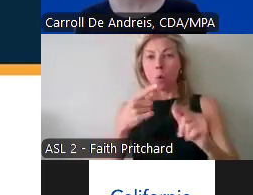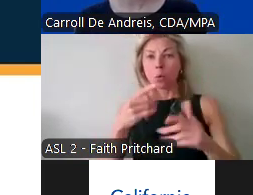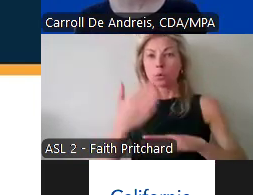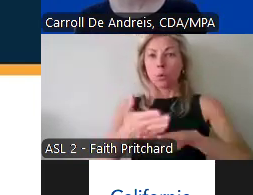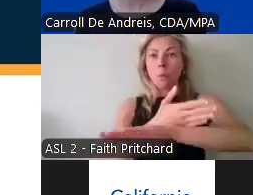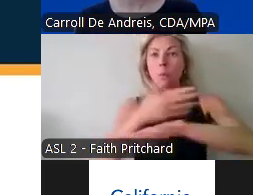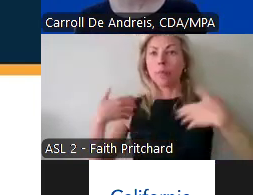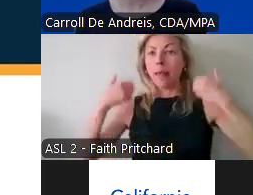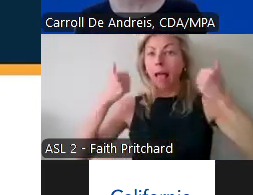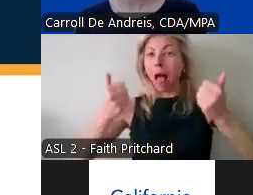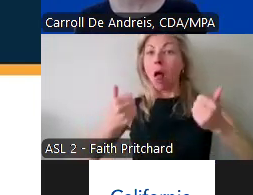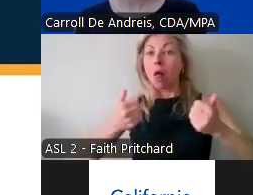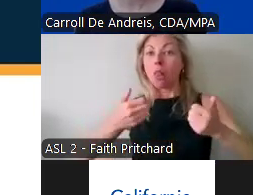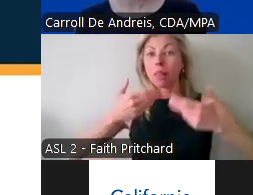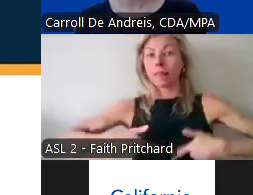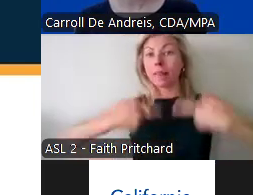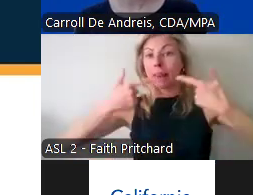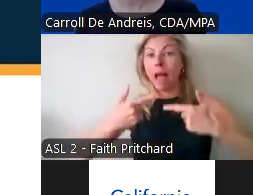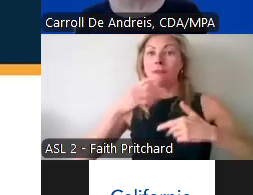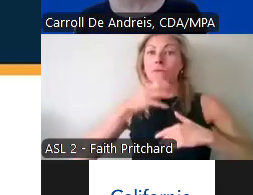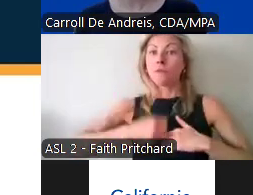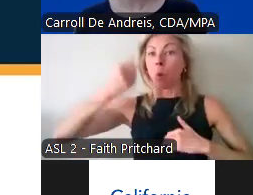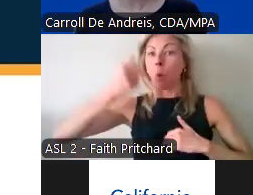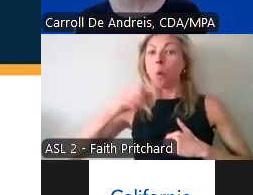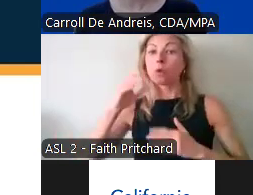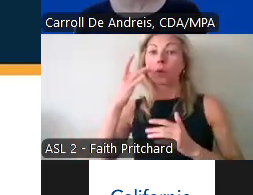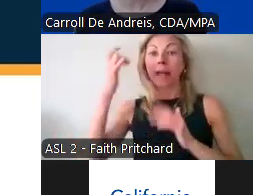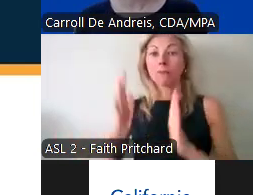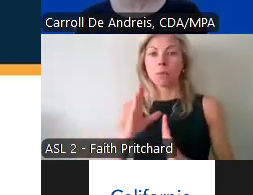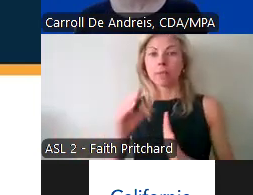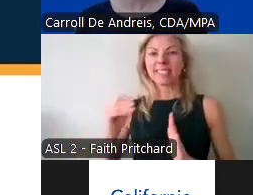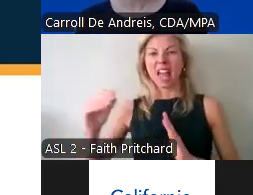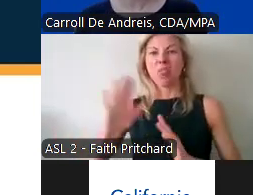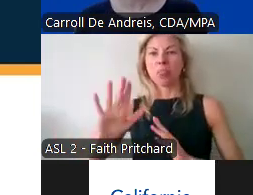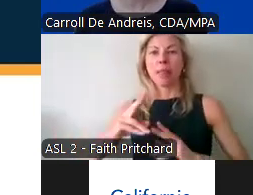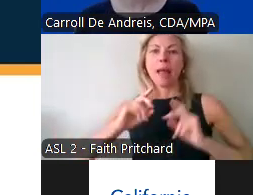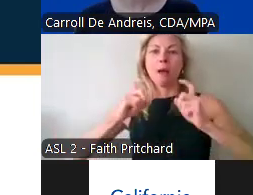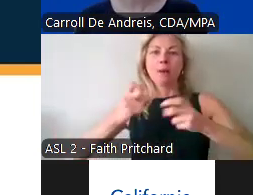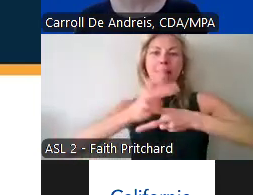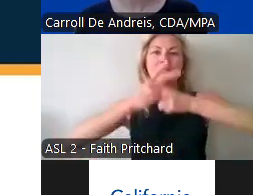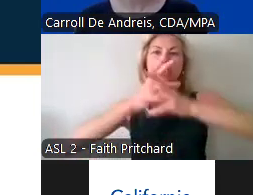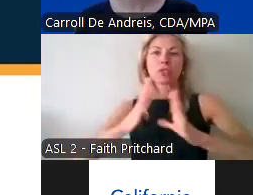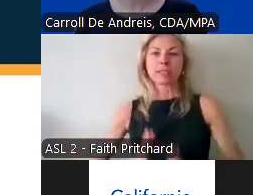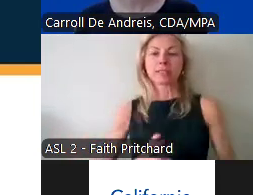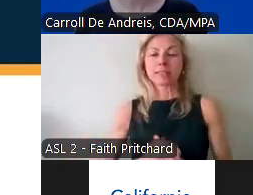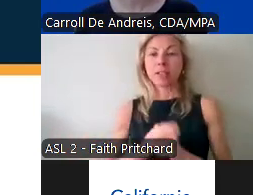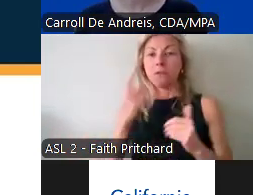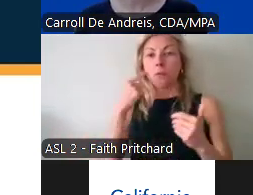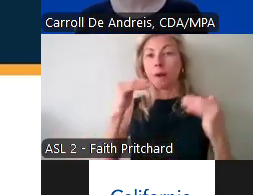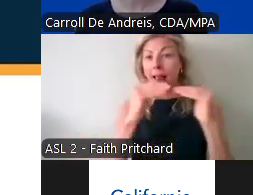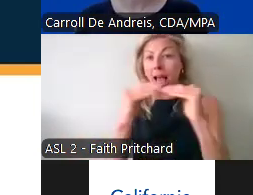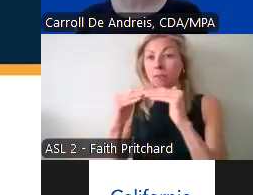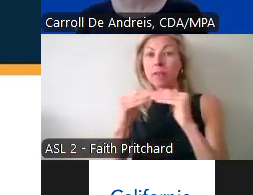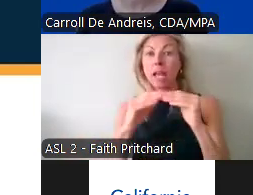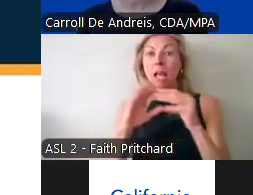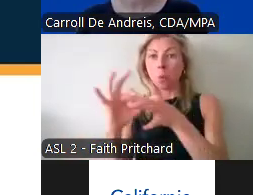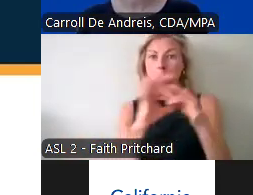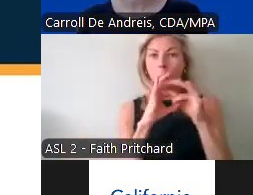well-being of older Californians and their caregivers. And our vision is for an equitable, coordinated system